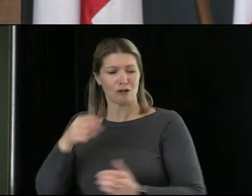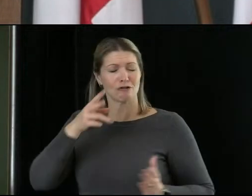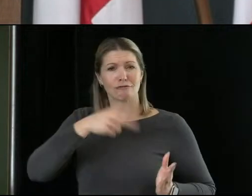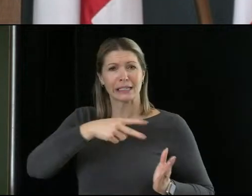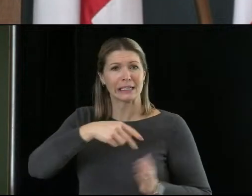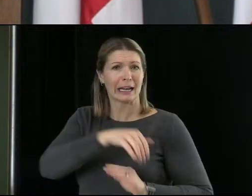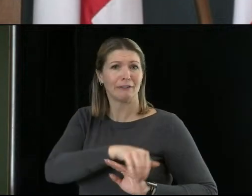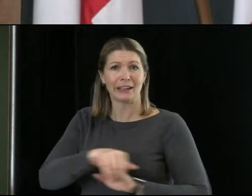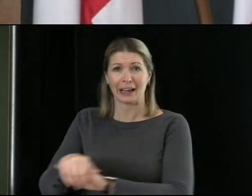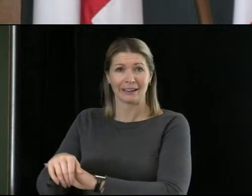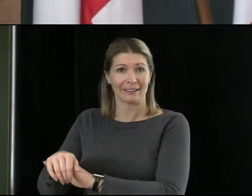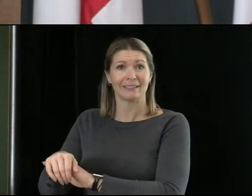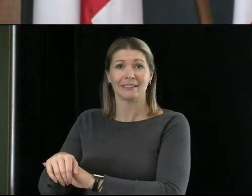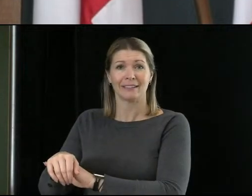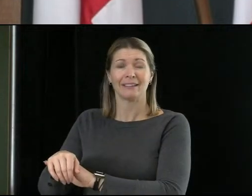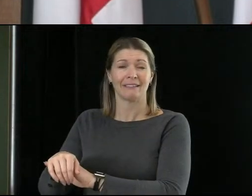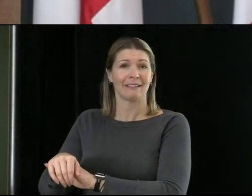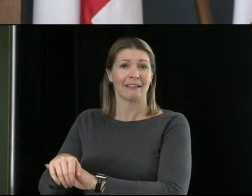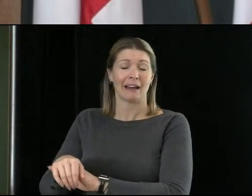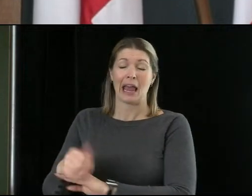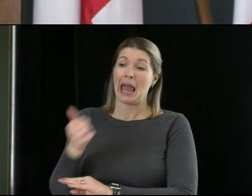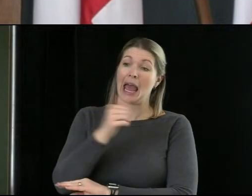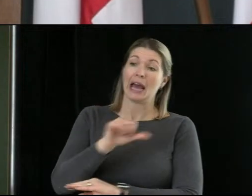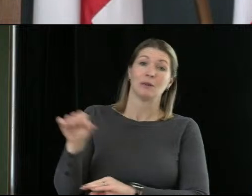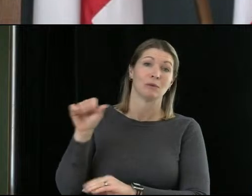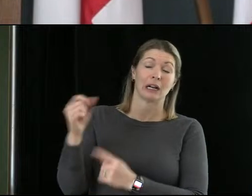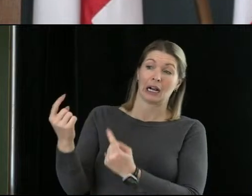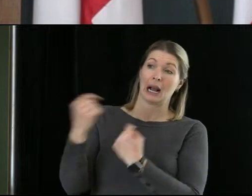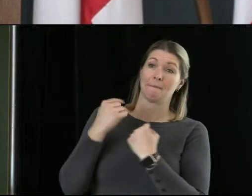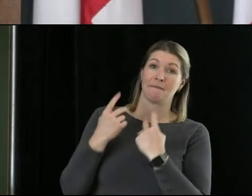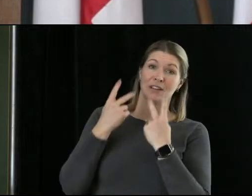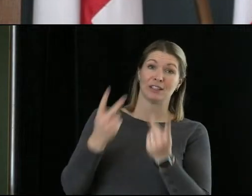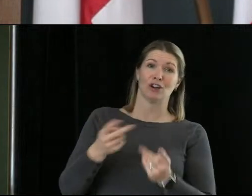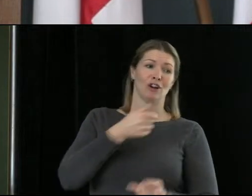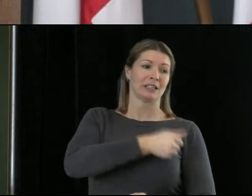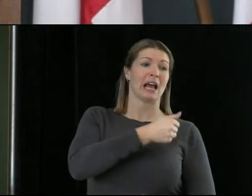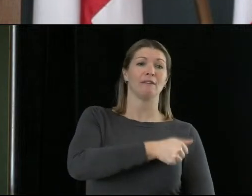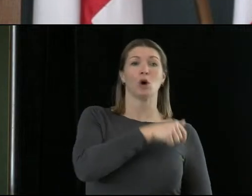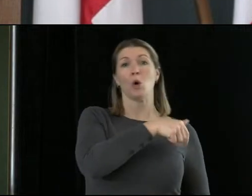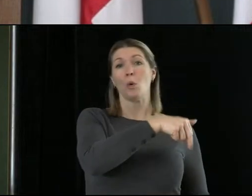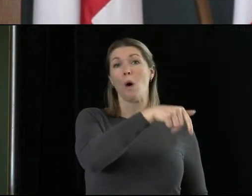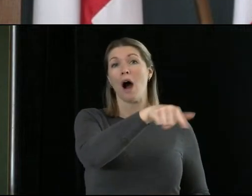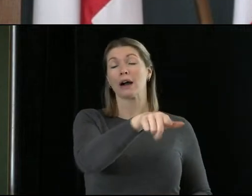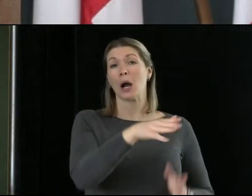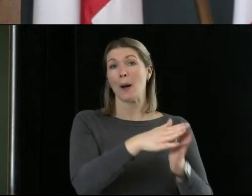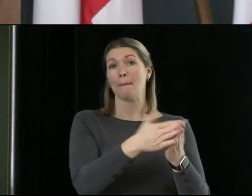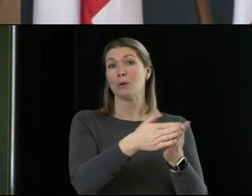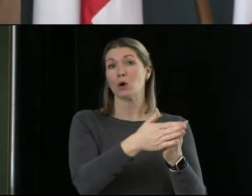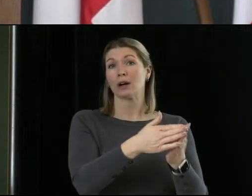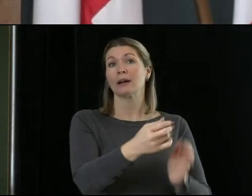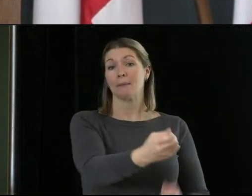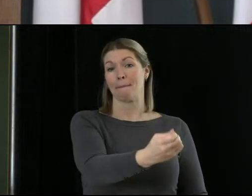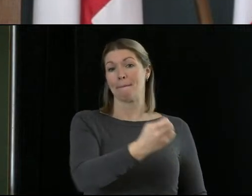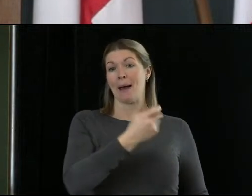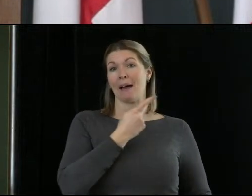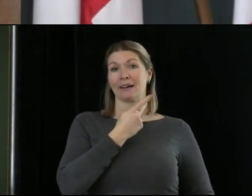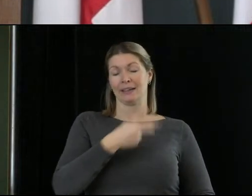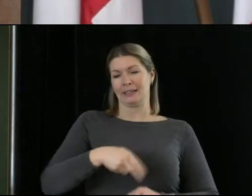whenever anyone came to visit, she would always go and get a book, bring it back, sit up on the